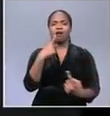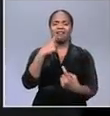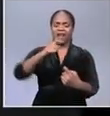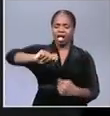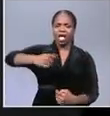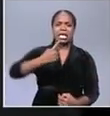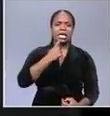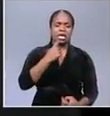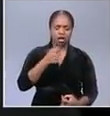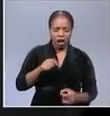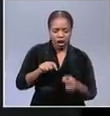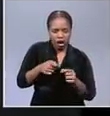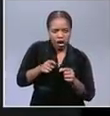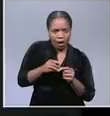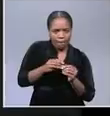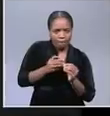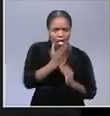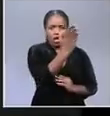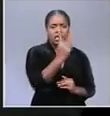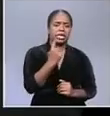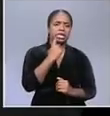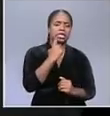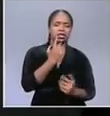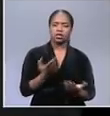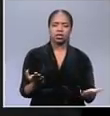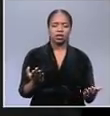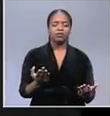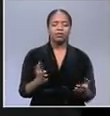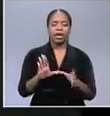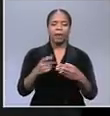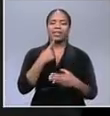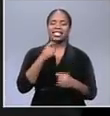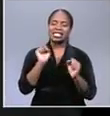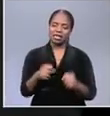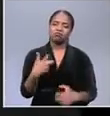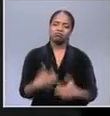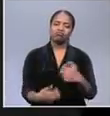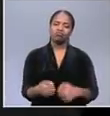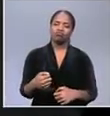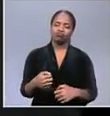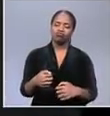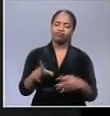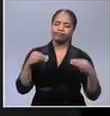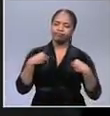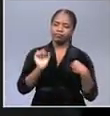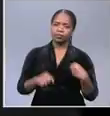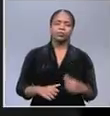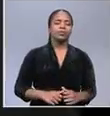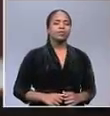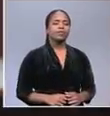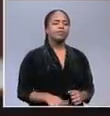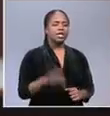that are easy pickings for criminals. And now Ford admits there is a problem. We are aware of certain